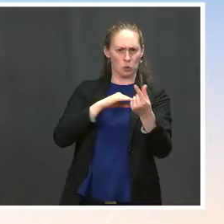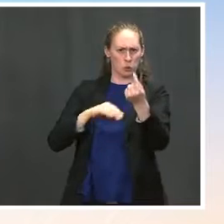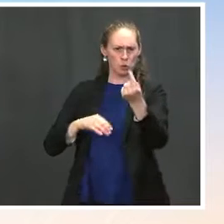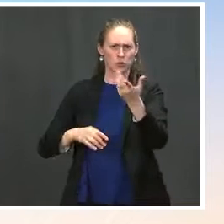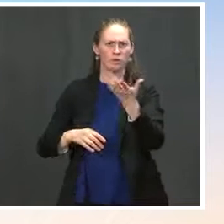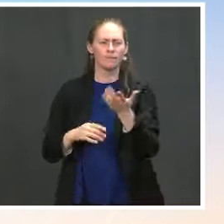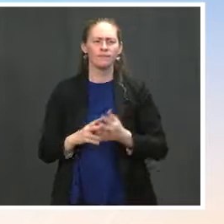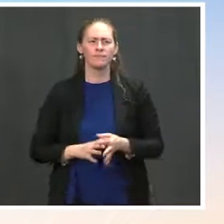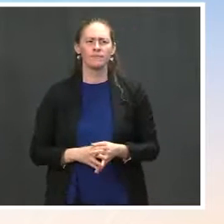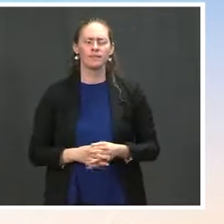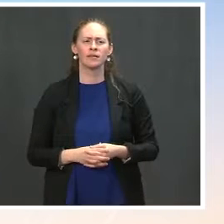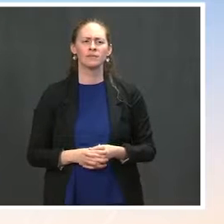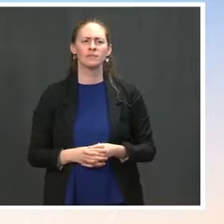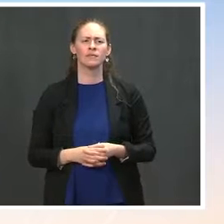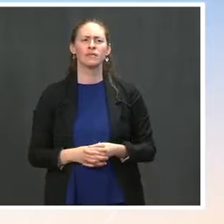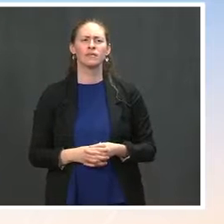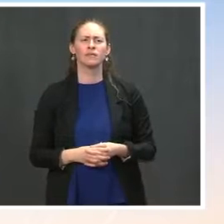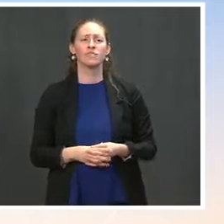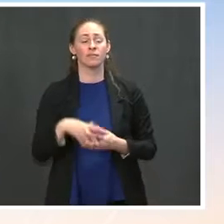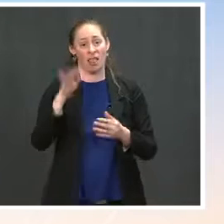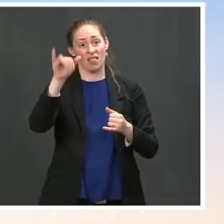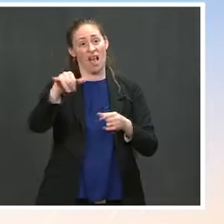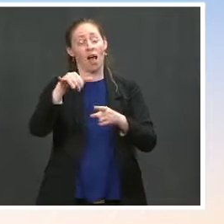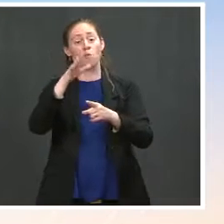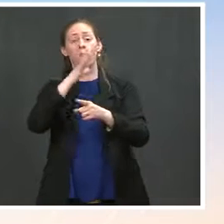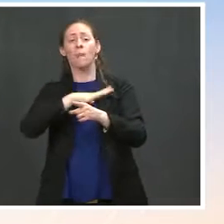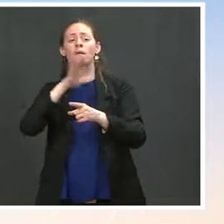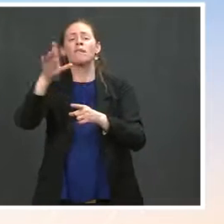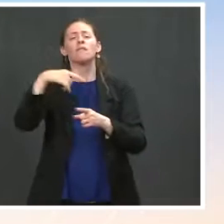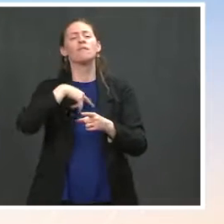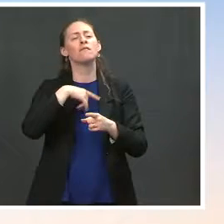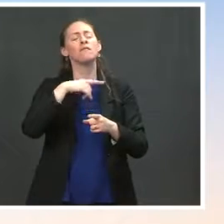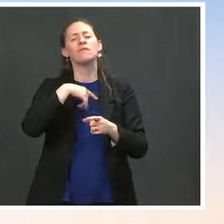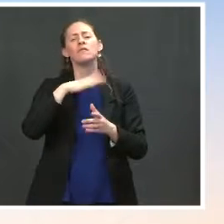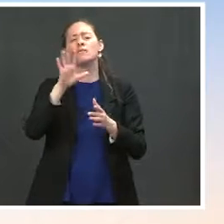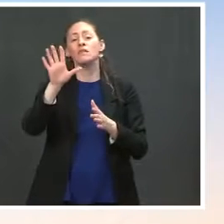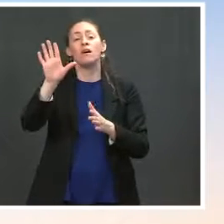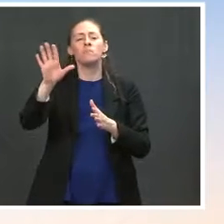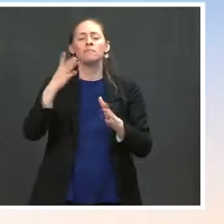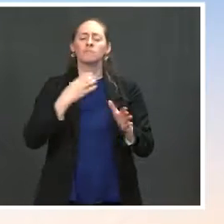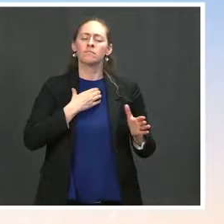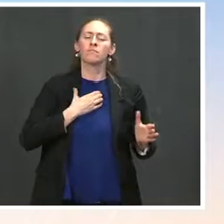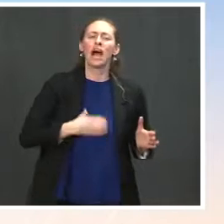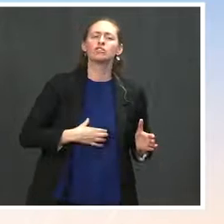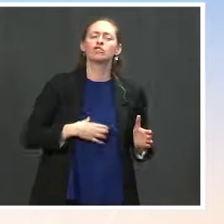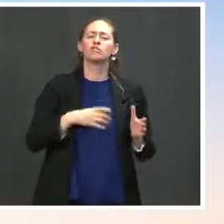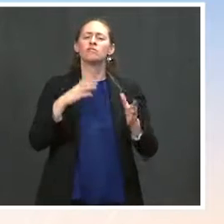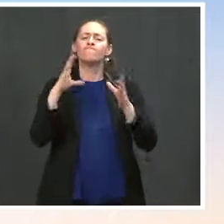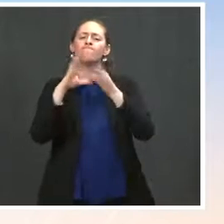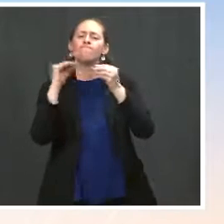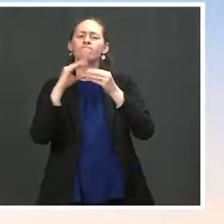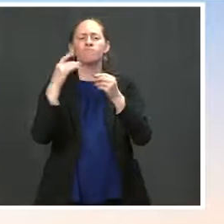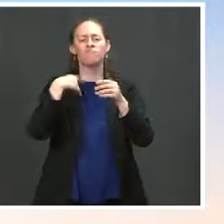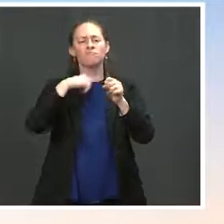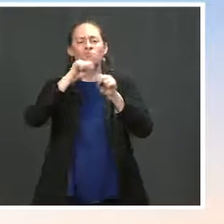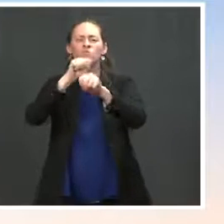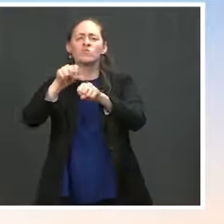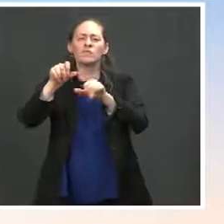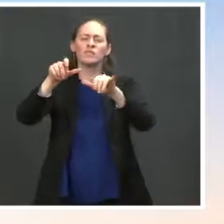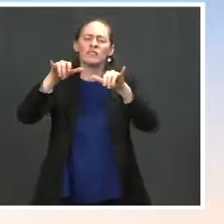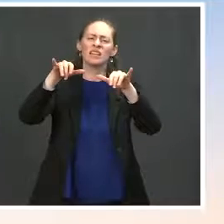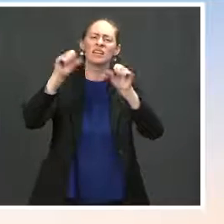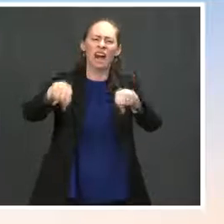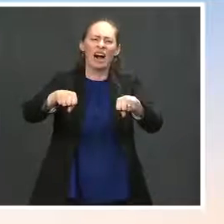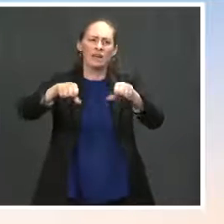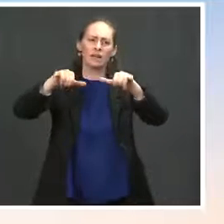I loved her passion. And I love what she said. I mean, I didn't agree with every step of it. You can't do